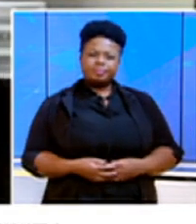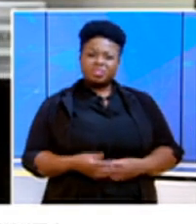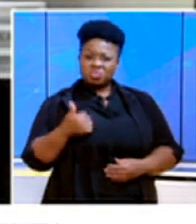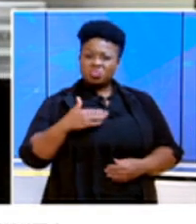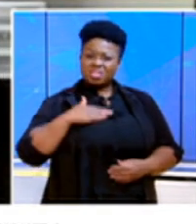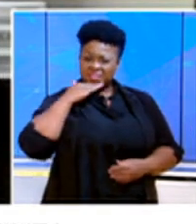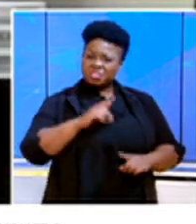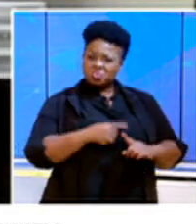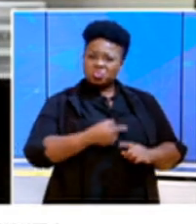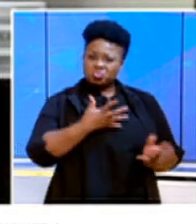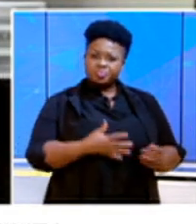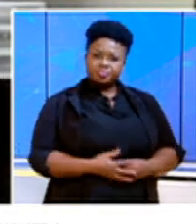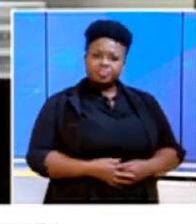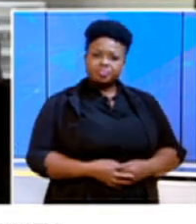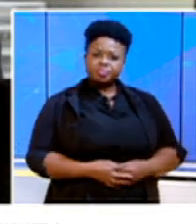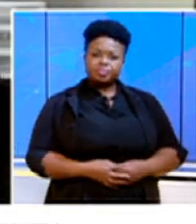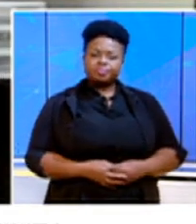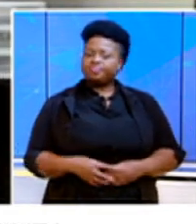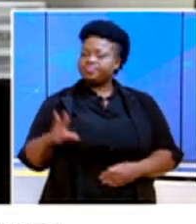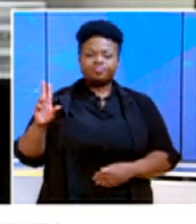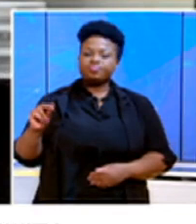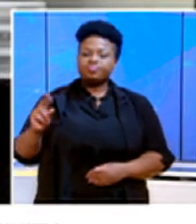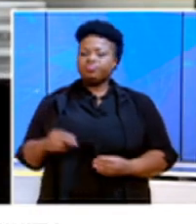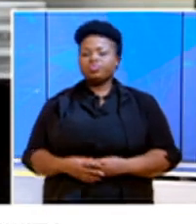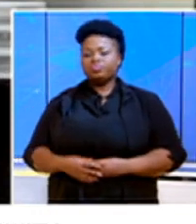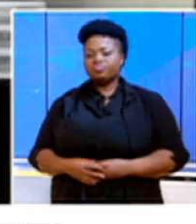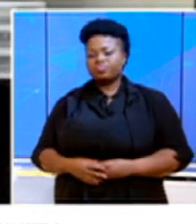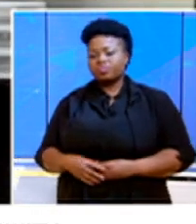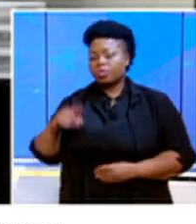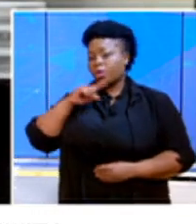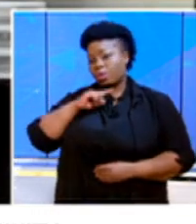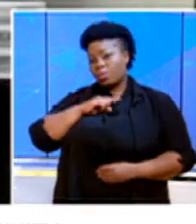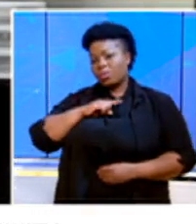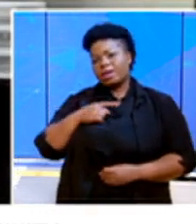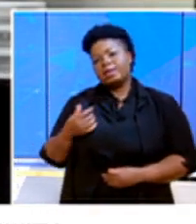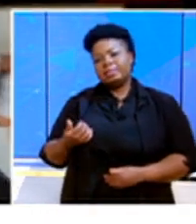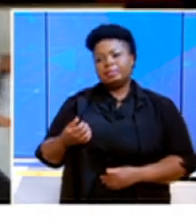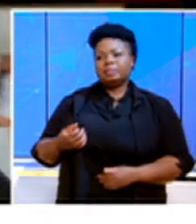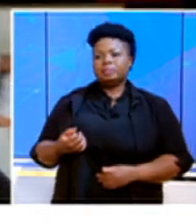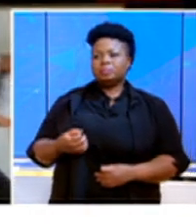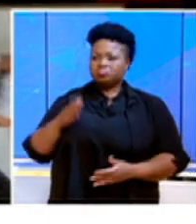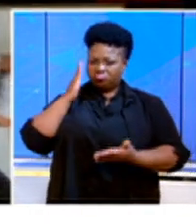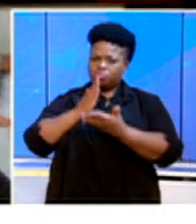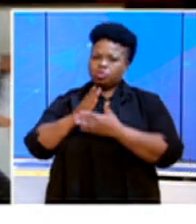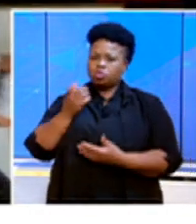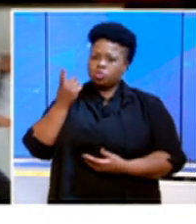good enough excuse? No, not at all, because certainly one of the